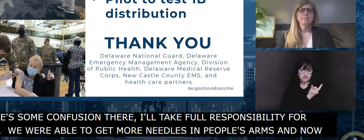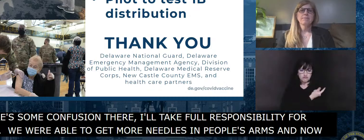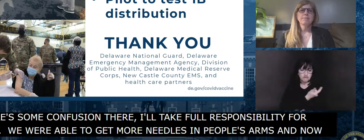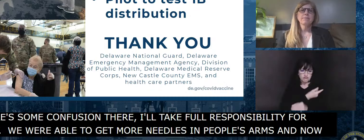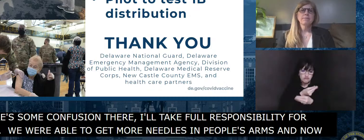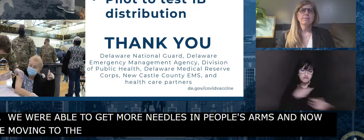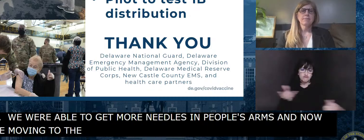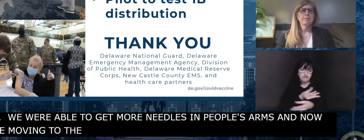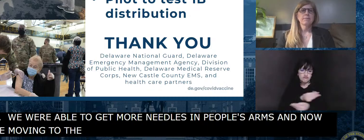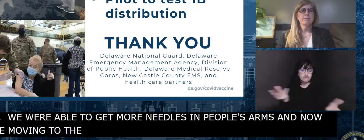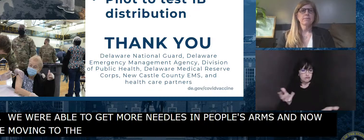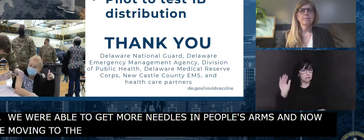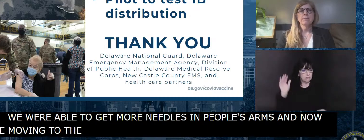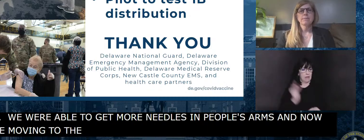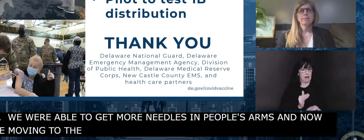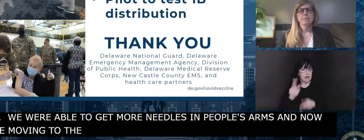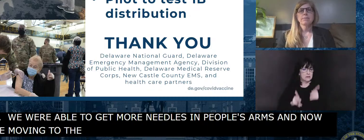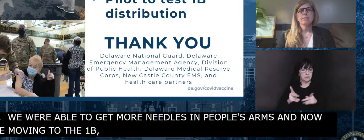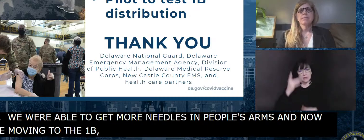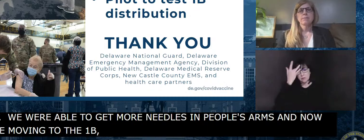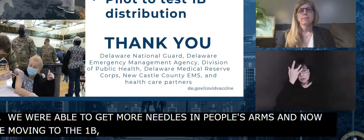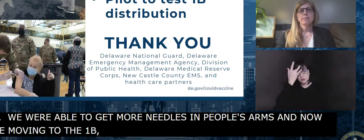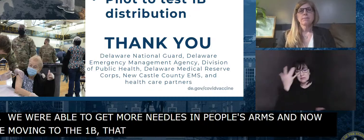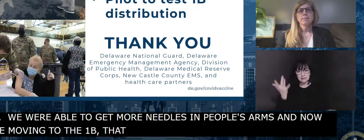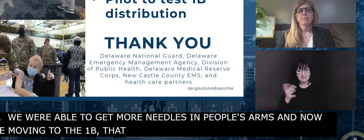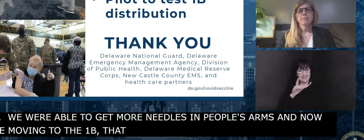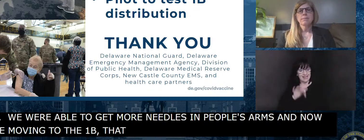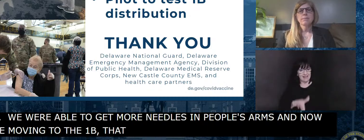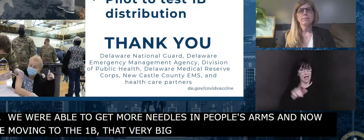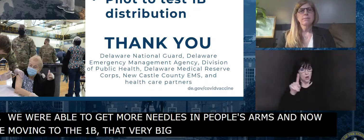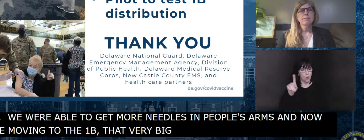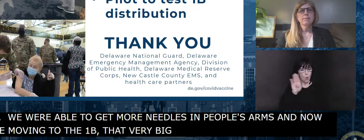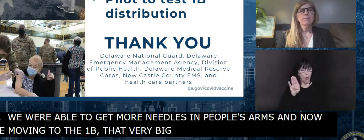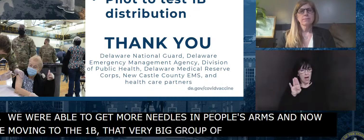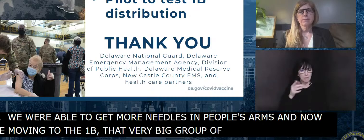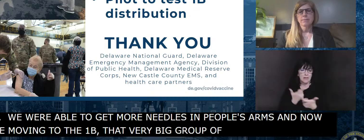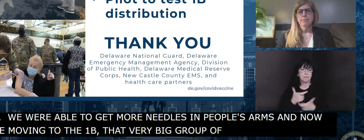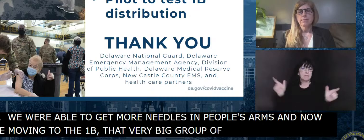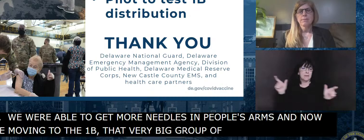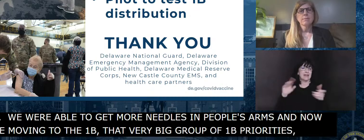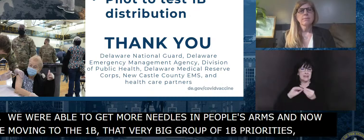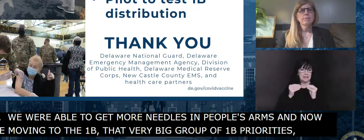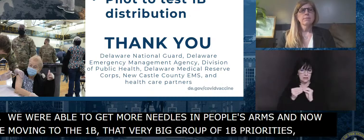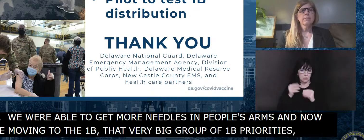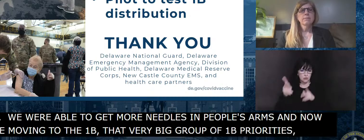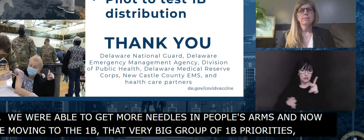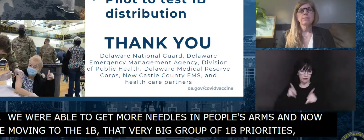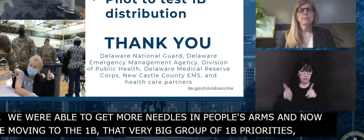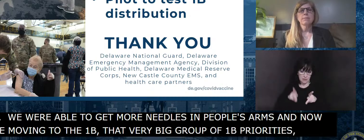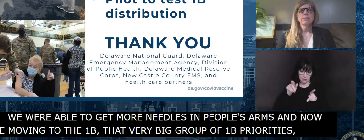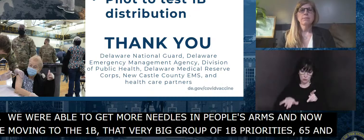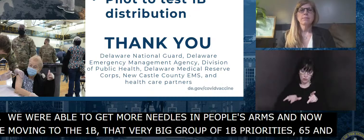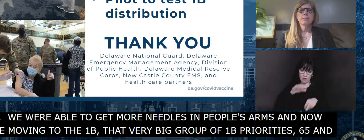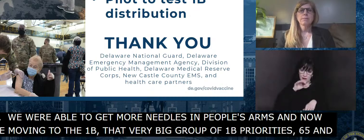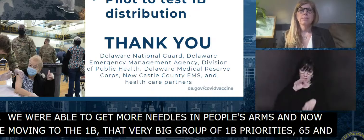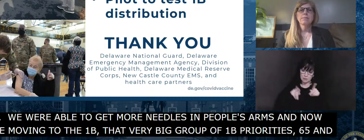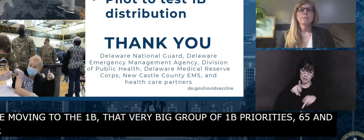that very big group of 1B priorities, 65 and over, and those